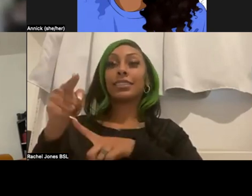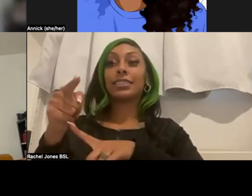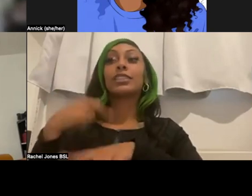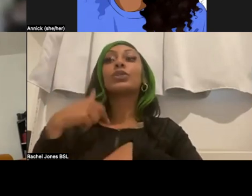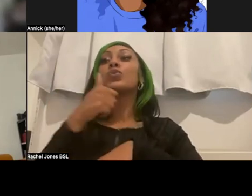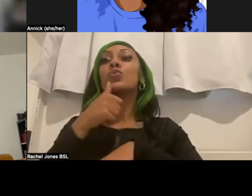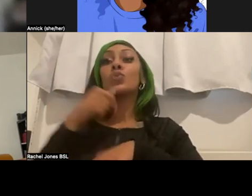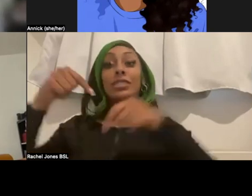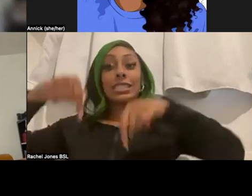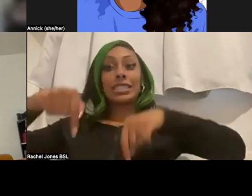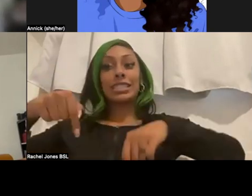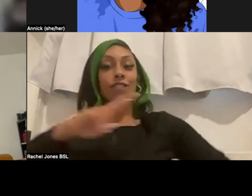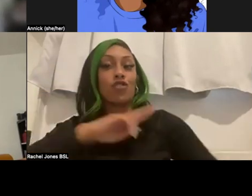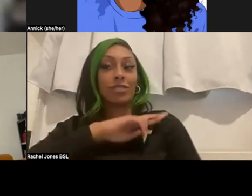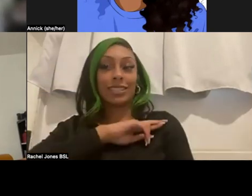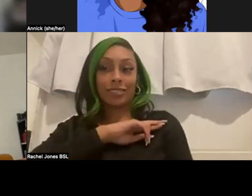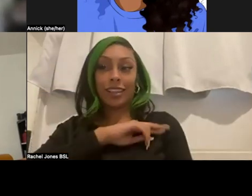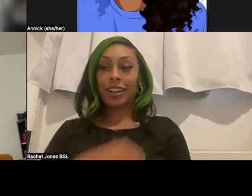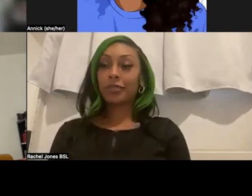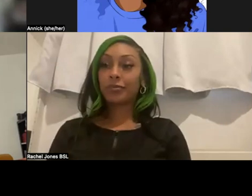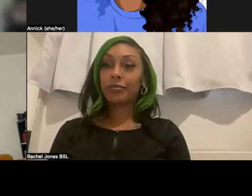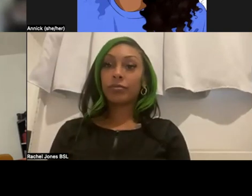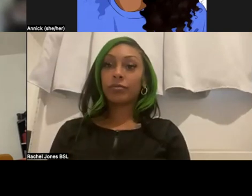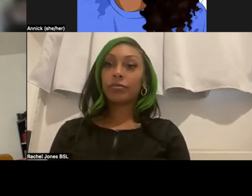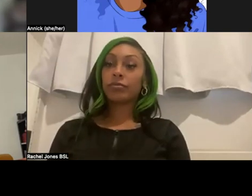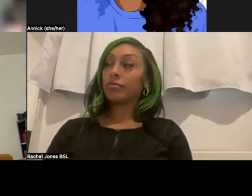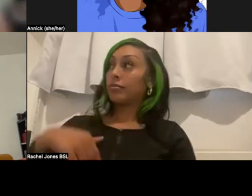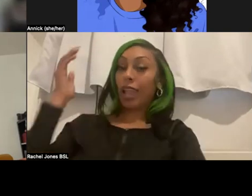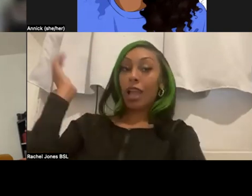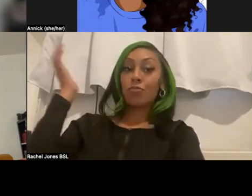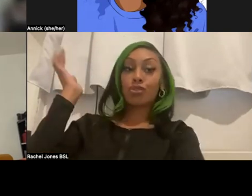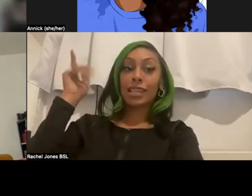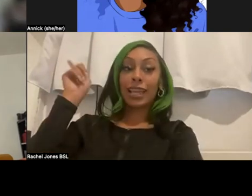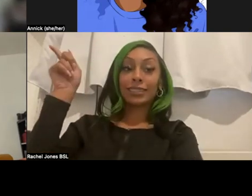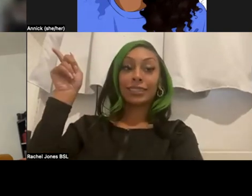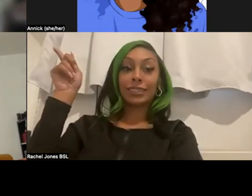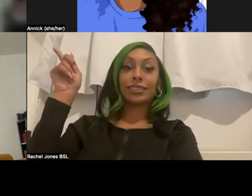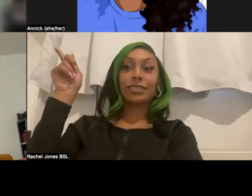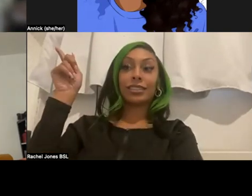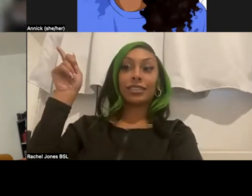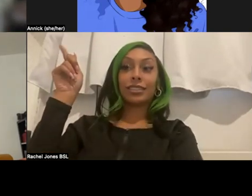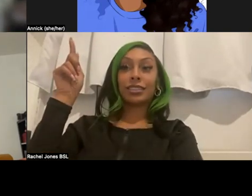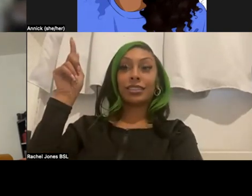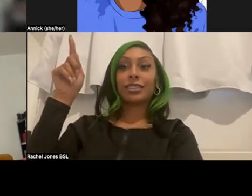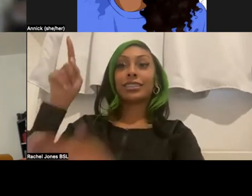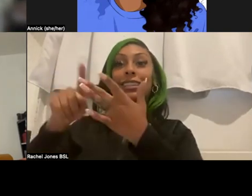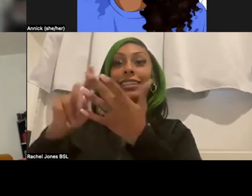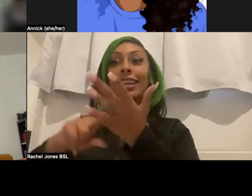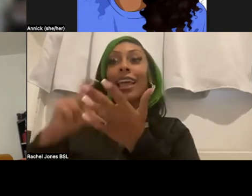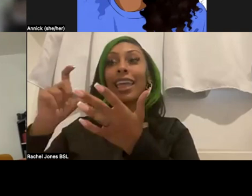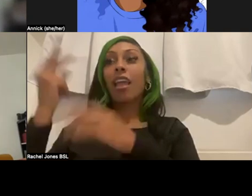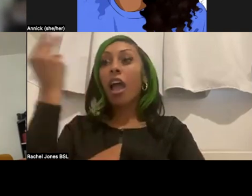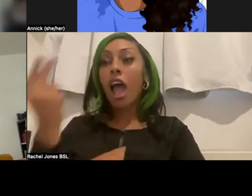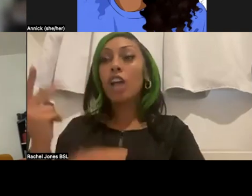them here for a reason, because although I am presenting this provocation on behalf of Ink Arts UK, and